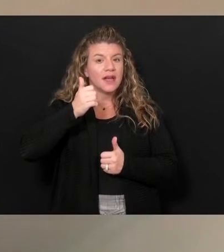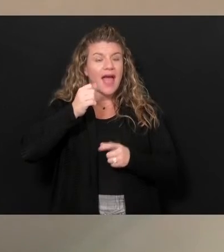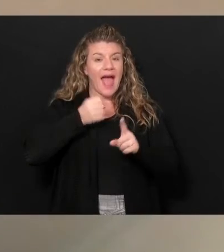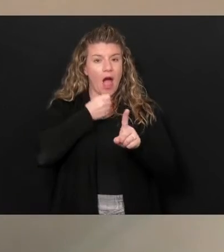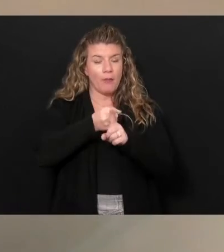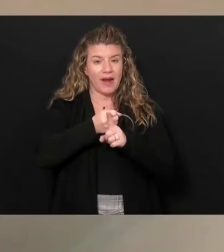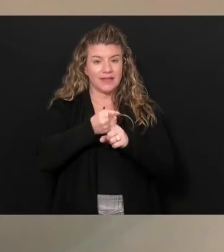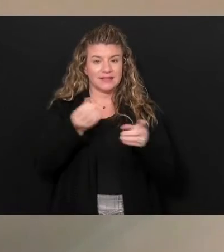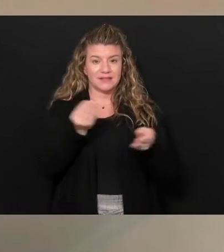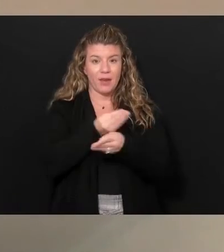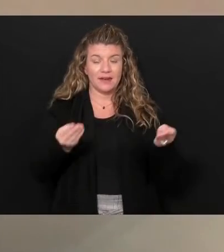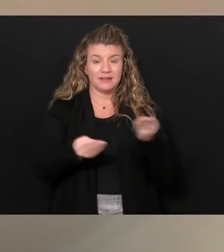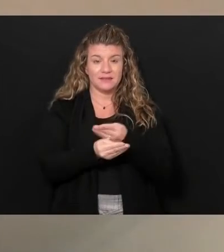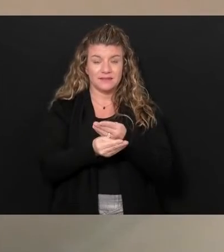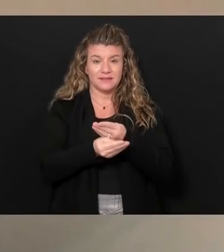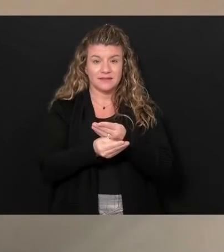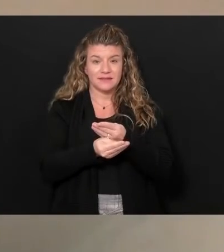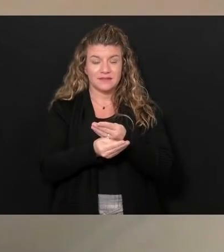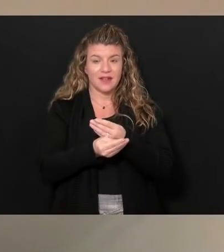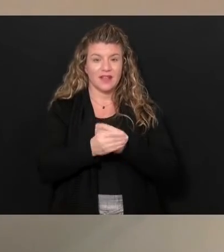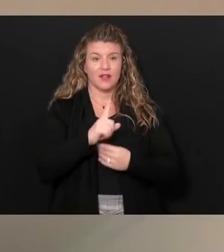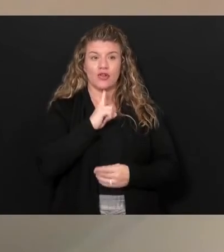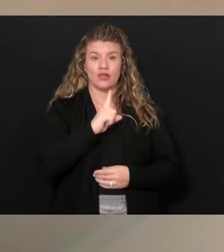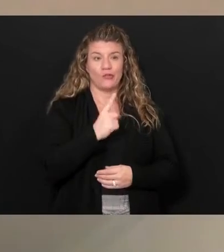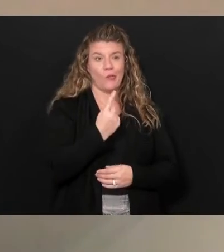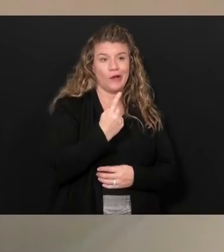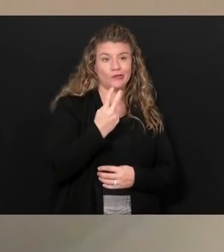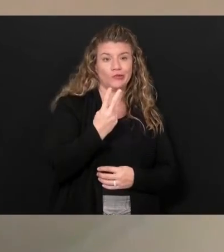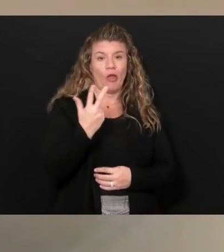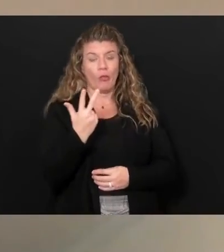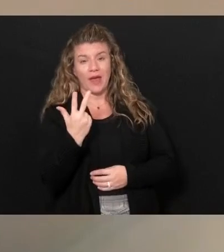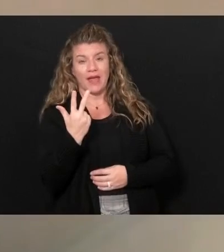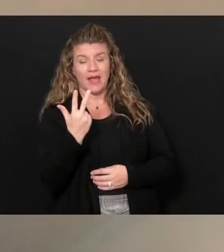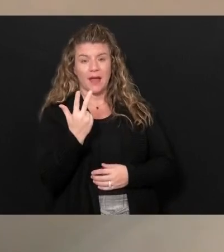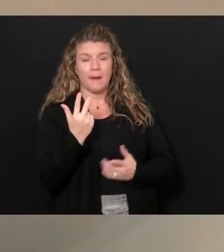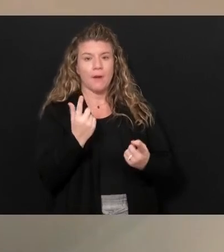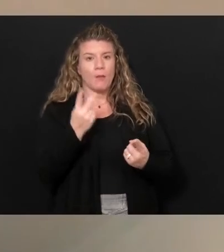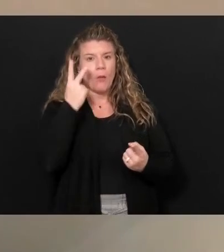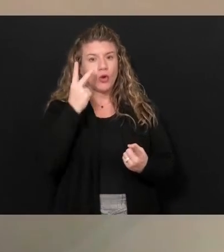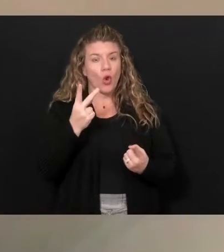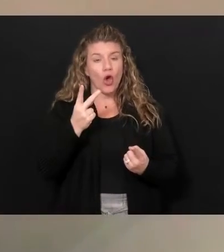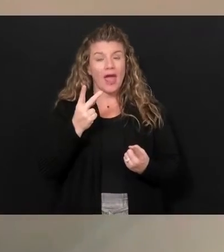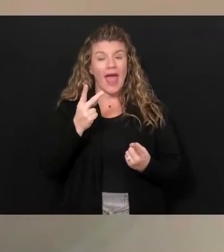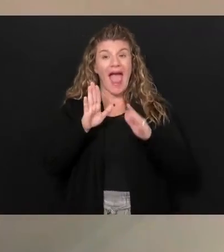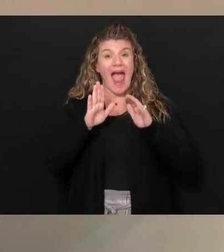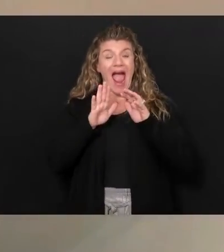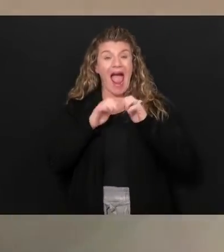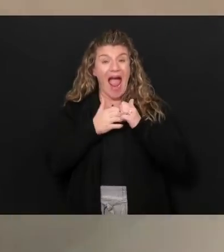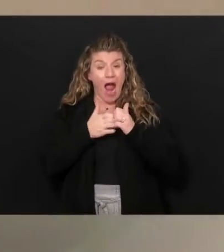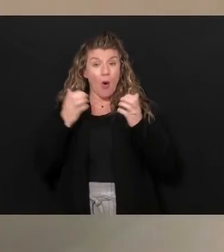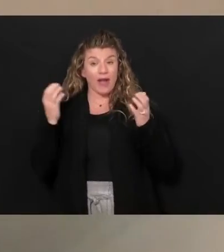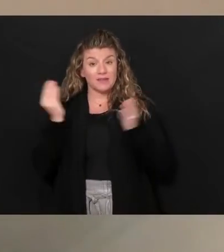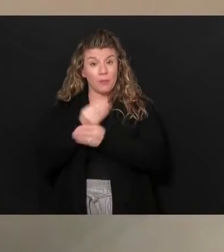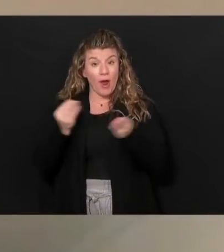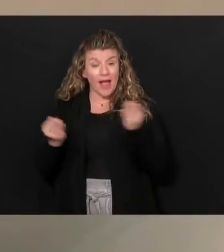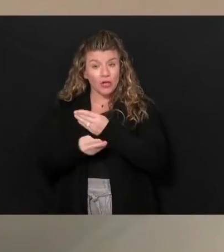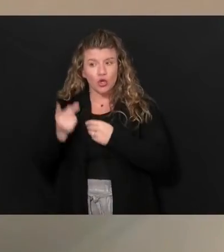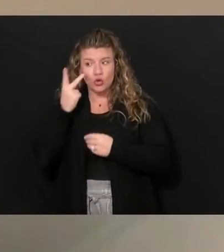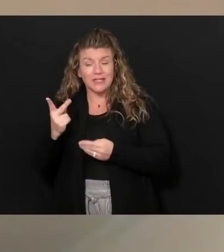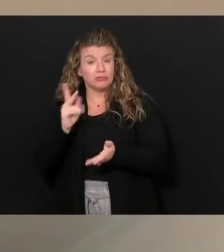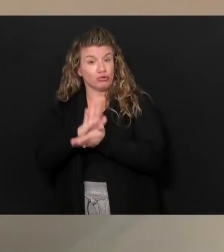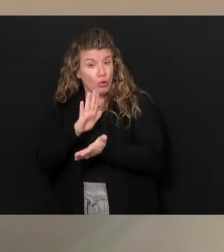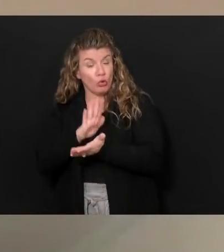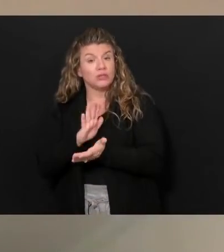outbreaks, which is very few, 1 or 2 or 3 cases. But when we look at the spread, we see schools are relatively